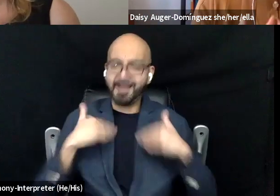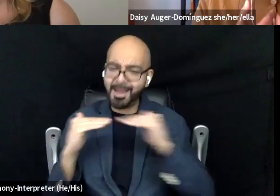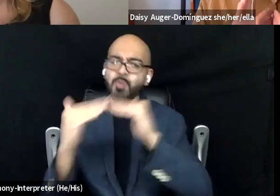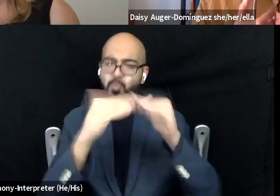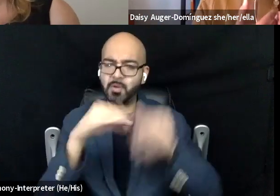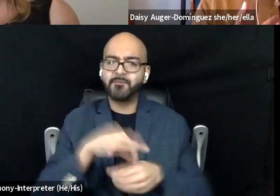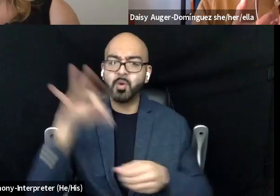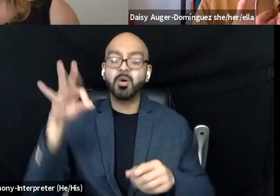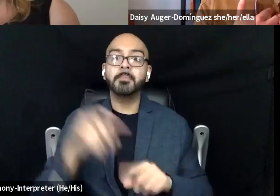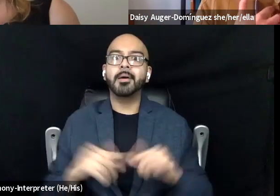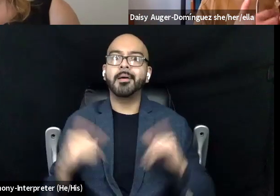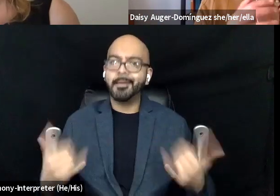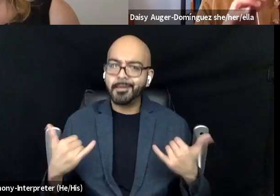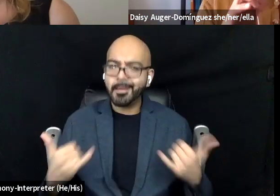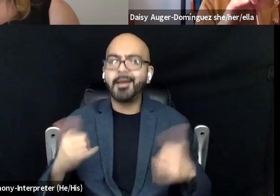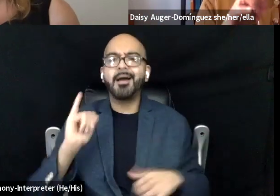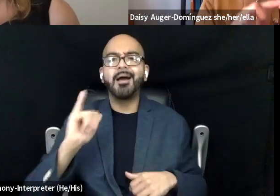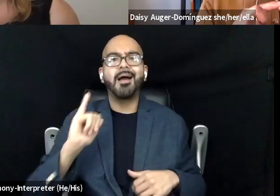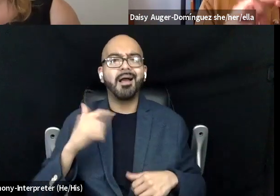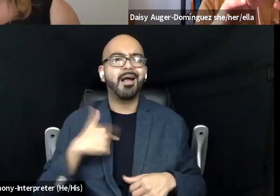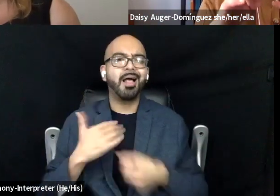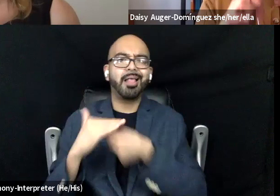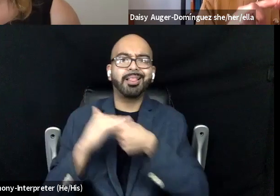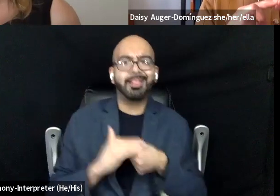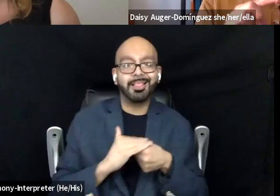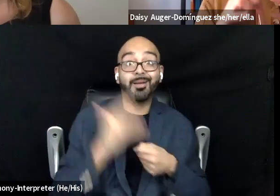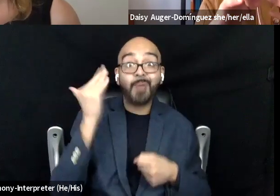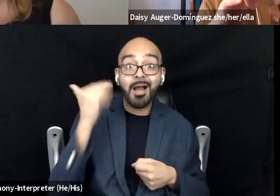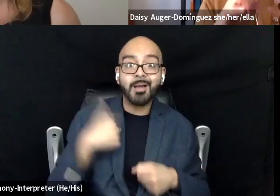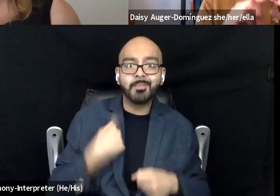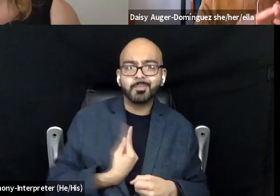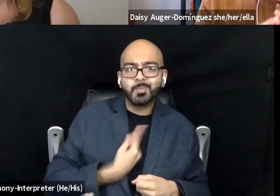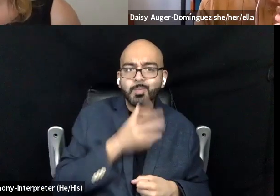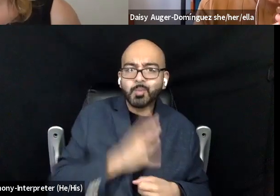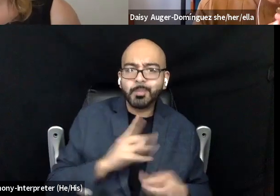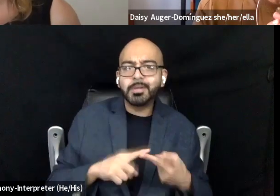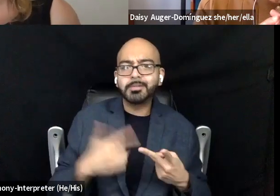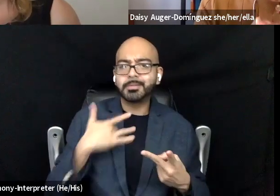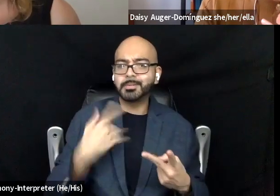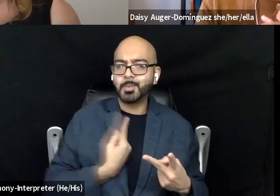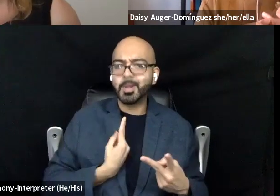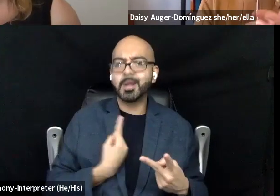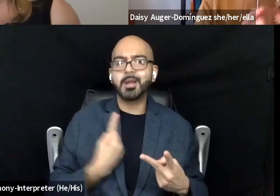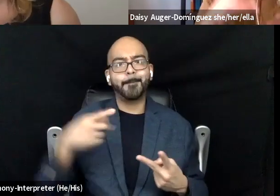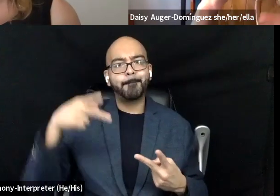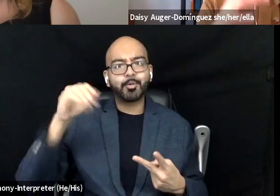also being held back by my own sense of being the only woman, the only person of color, usually the youngest person in these